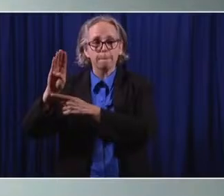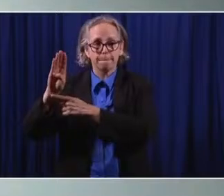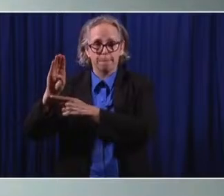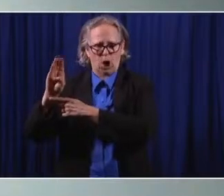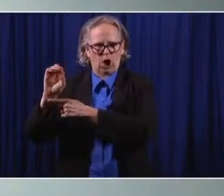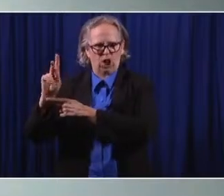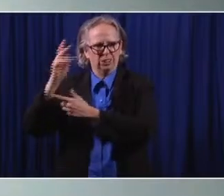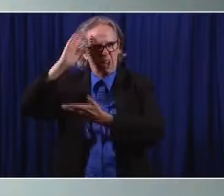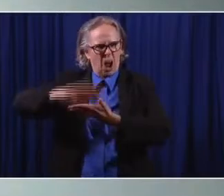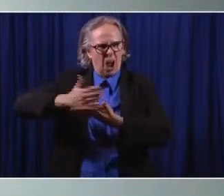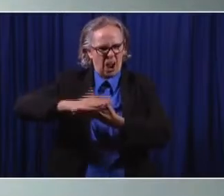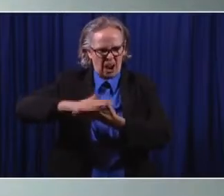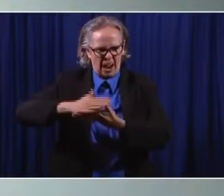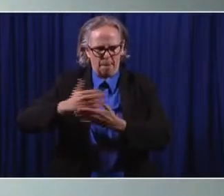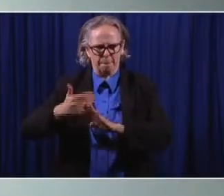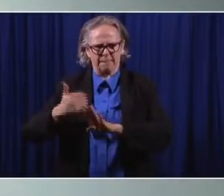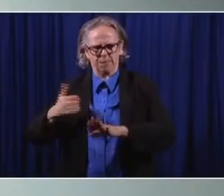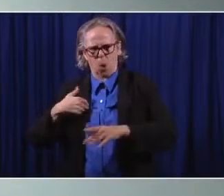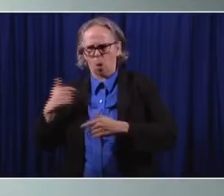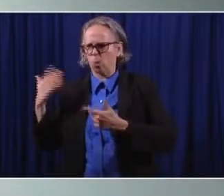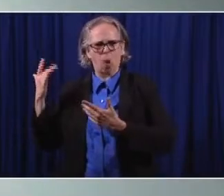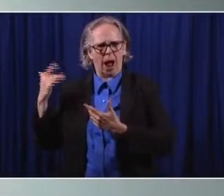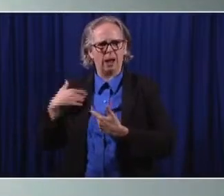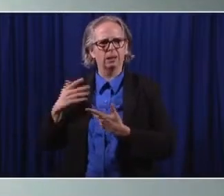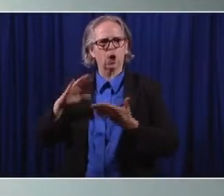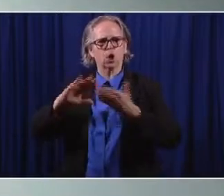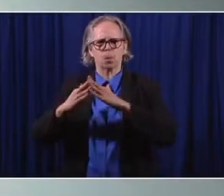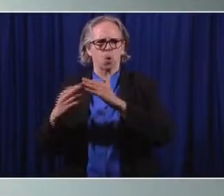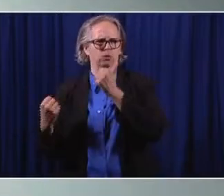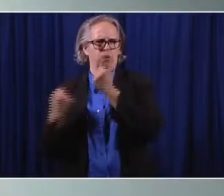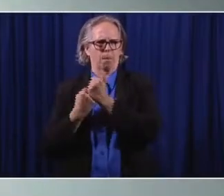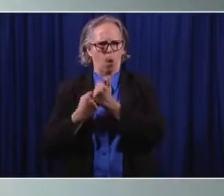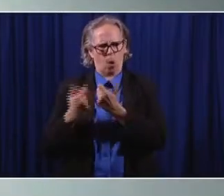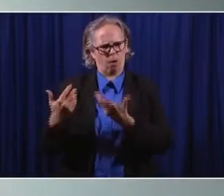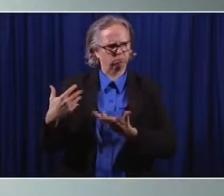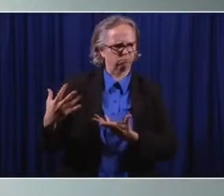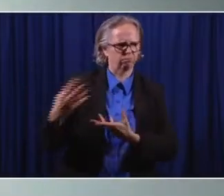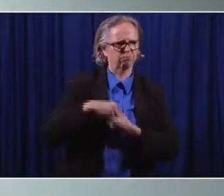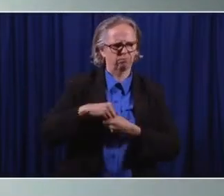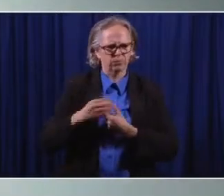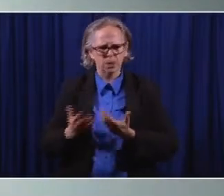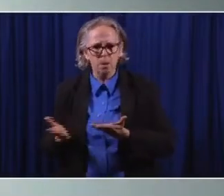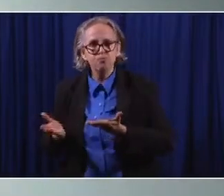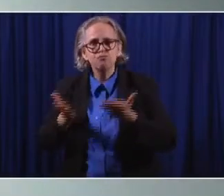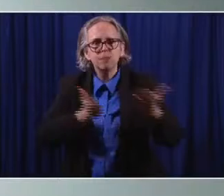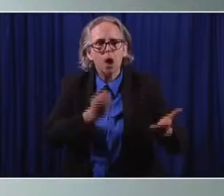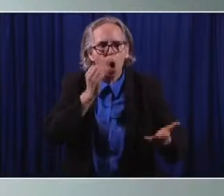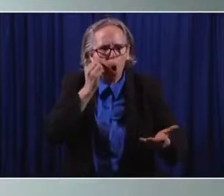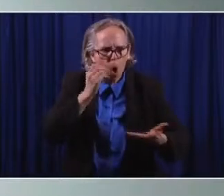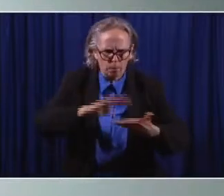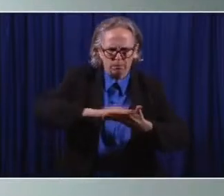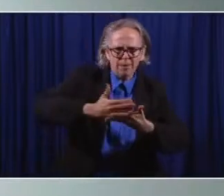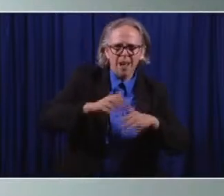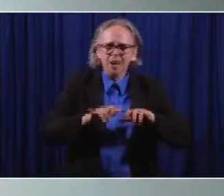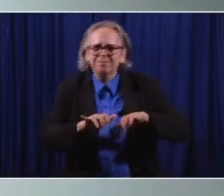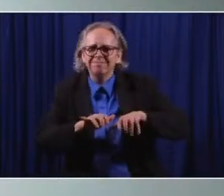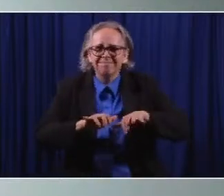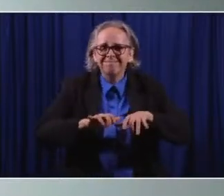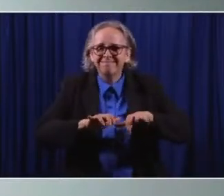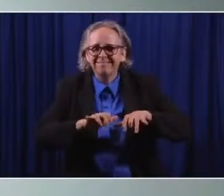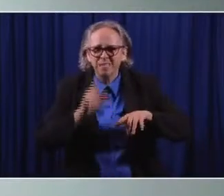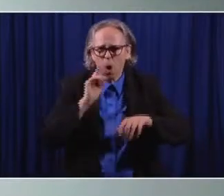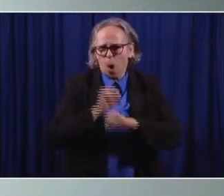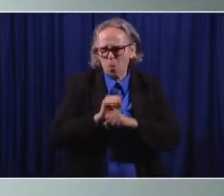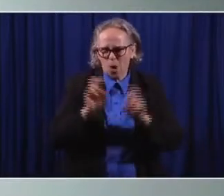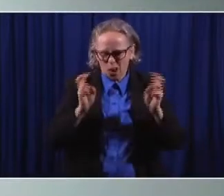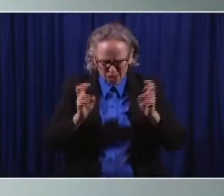great support of our community. So those students have taken those Chromebooks home. Even our in-school students take those Chromebooks home. But yes,